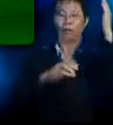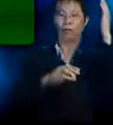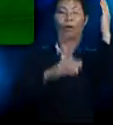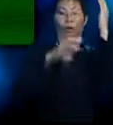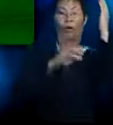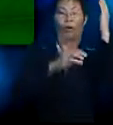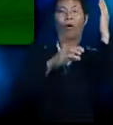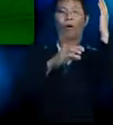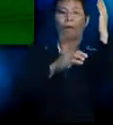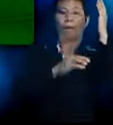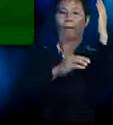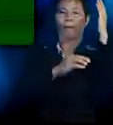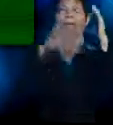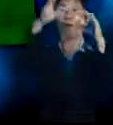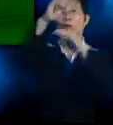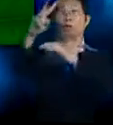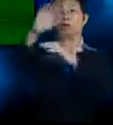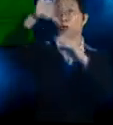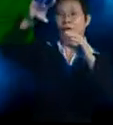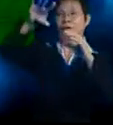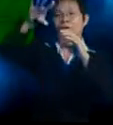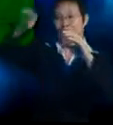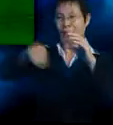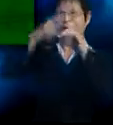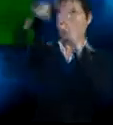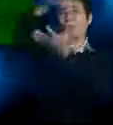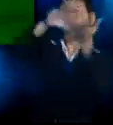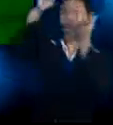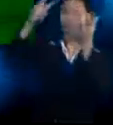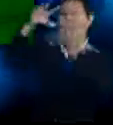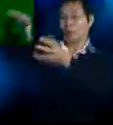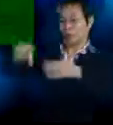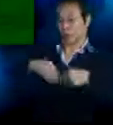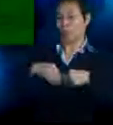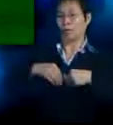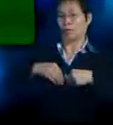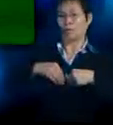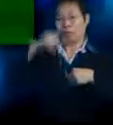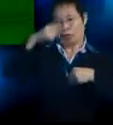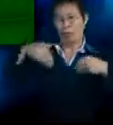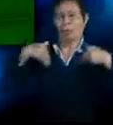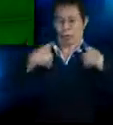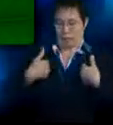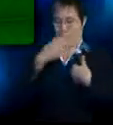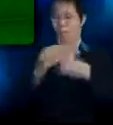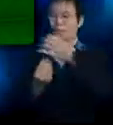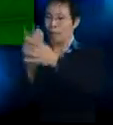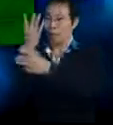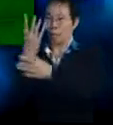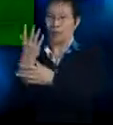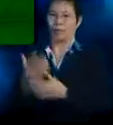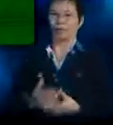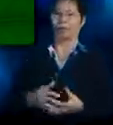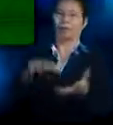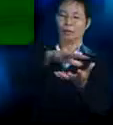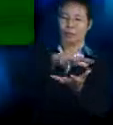Oxygen is taken from the atmosphere for use in respiration of plants and animals, decomposition of